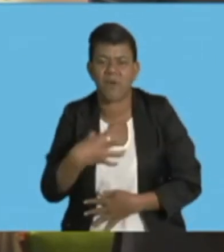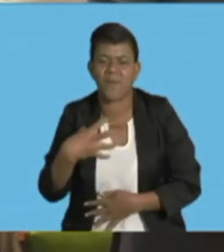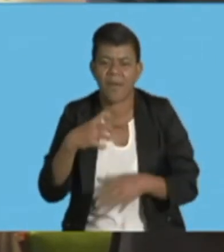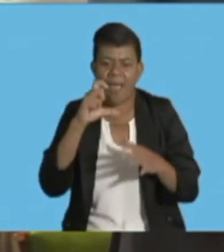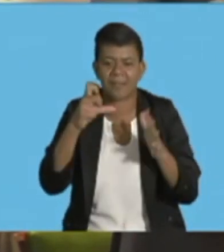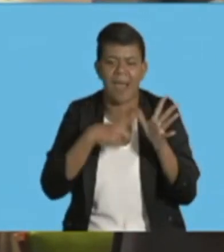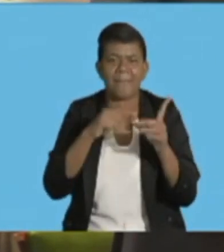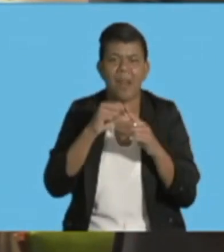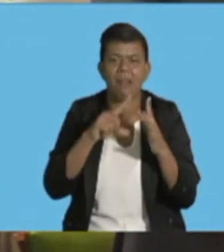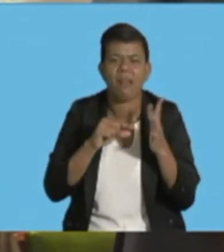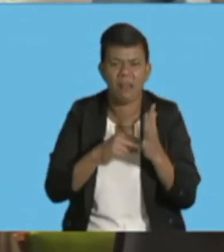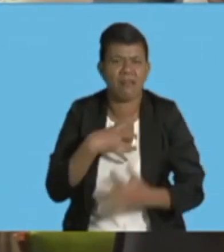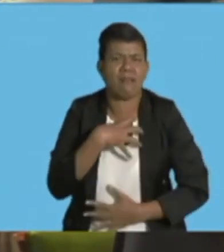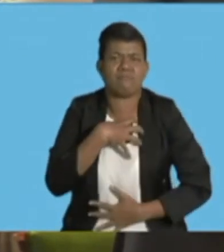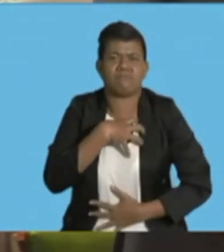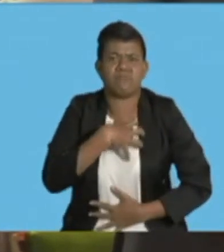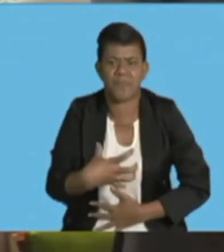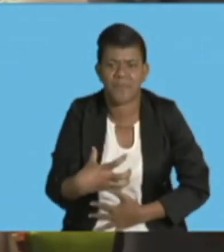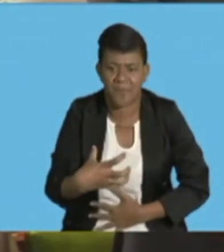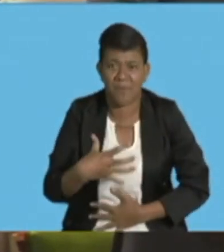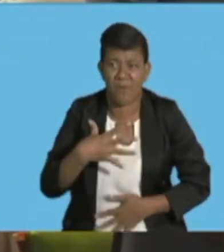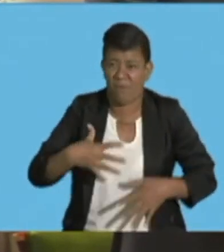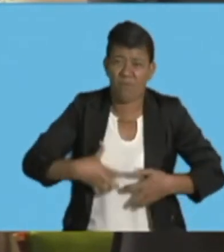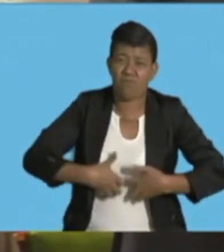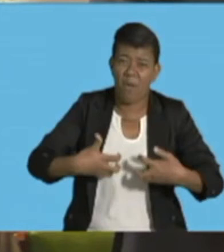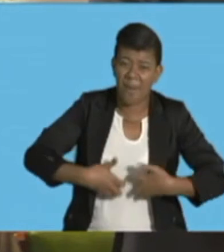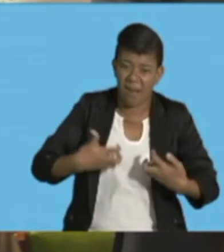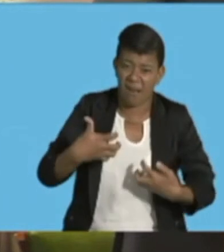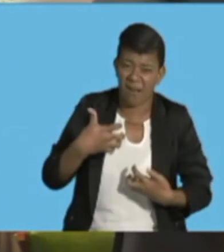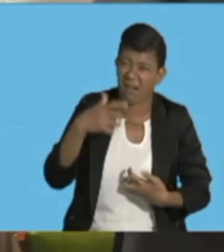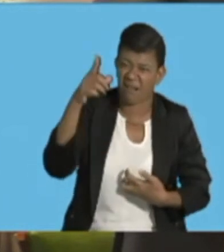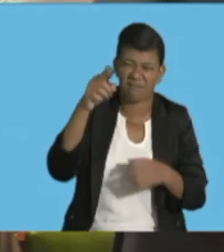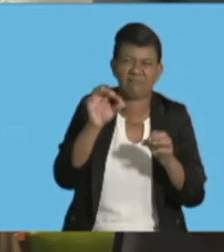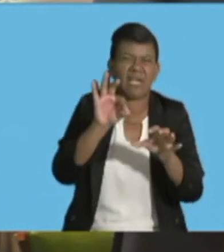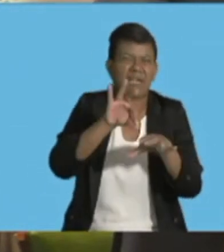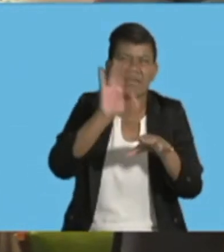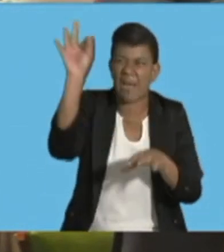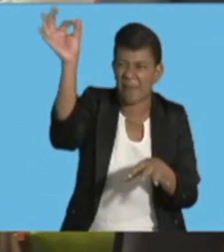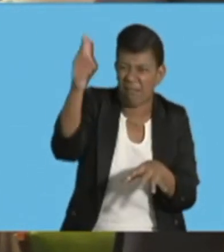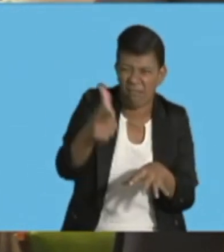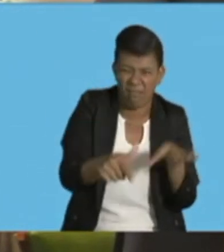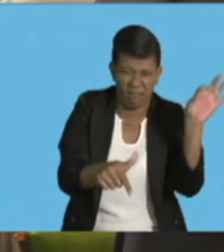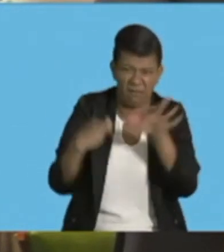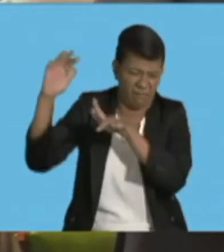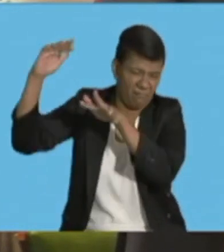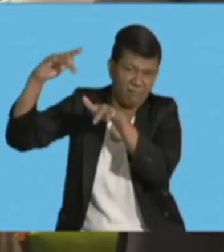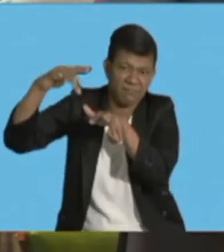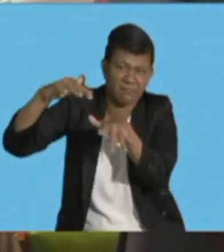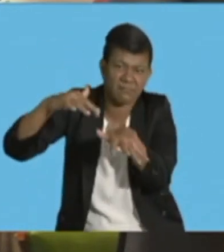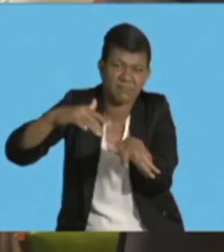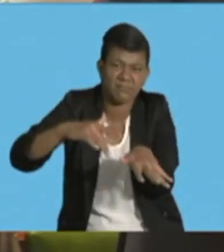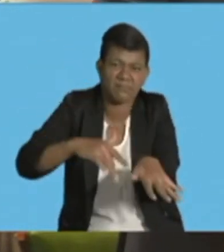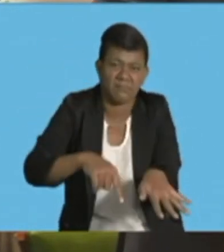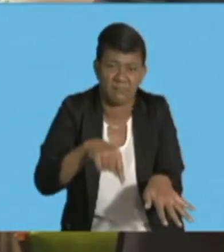ocean of mangroves and seagrasses, etc., the carbon capacity for those ecosystems